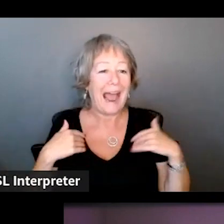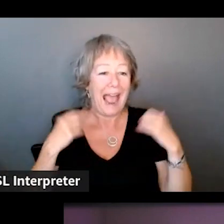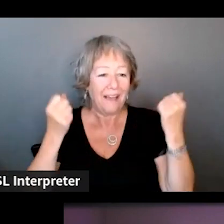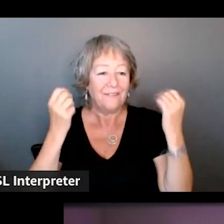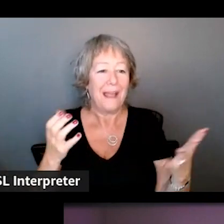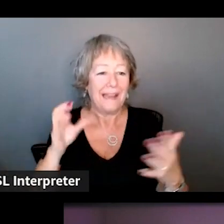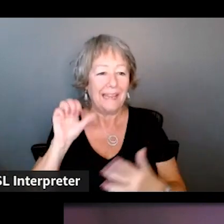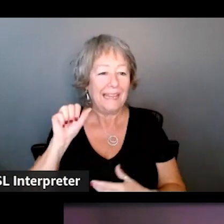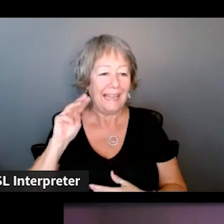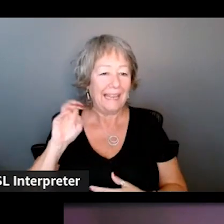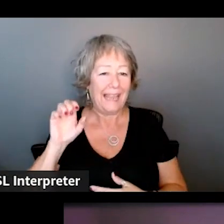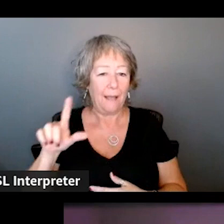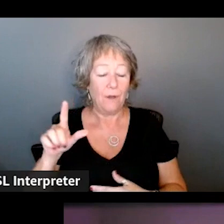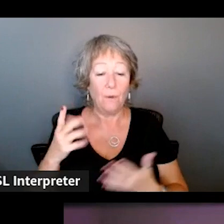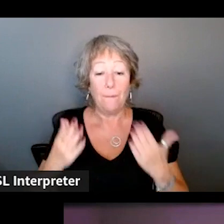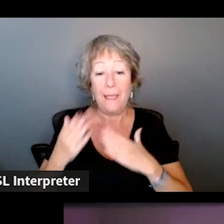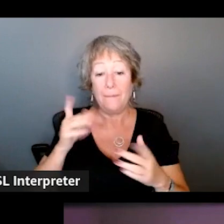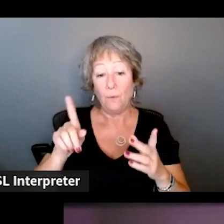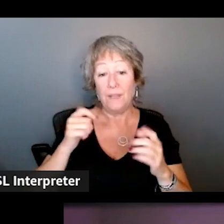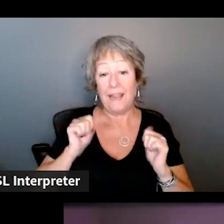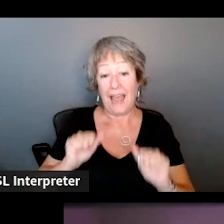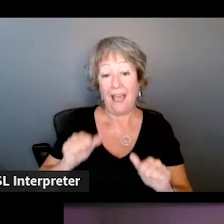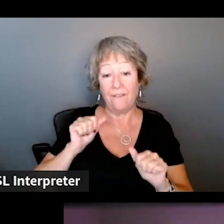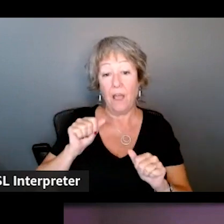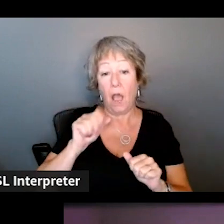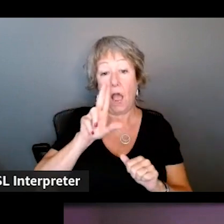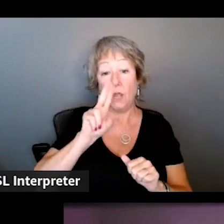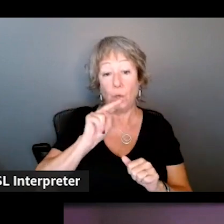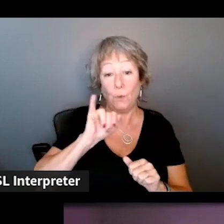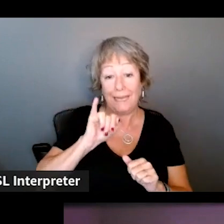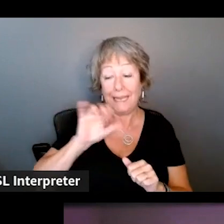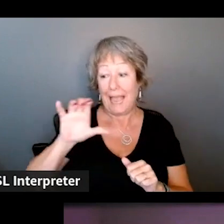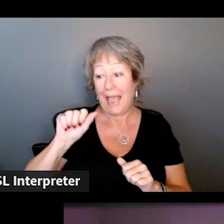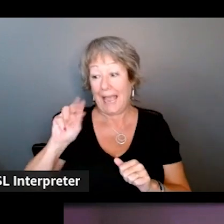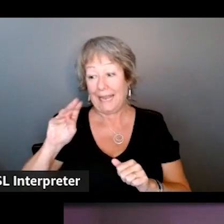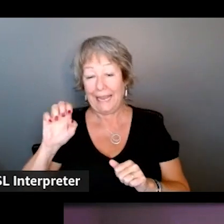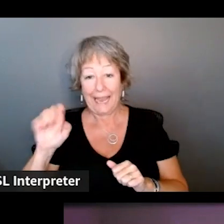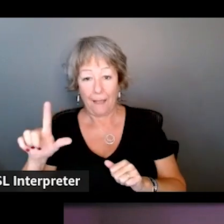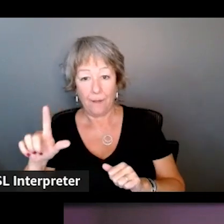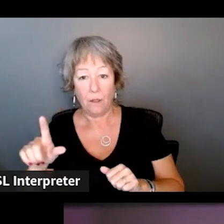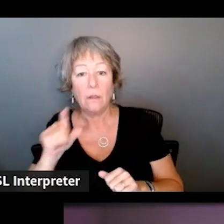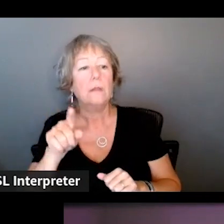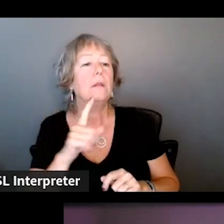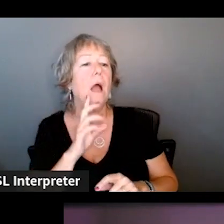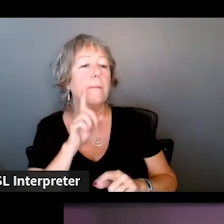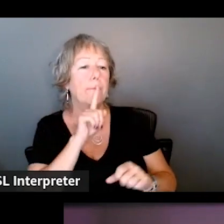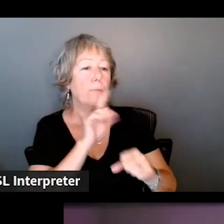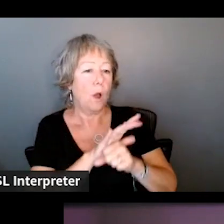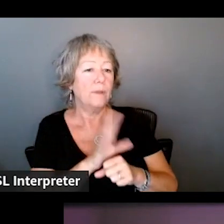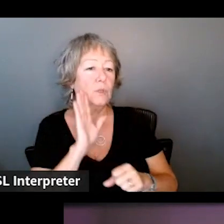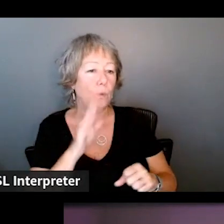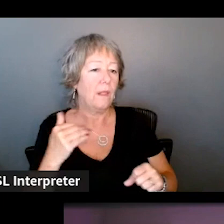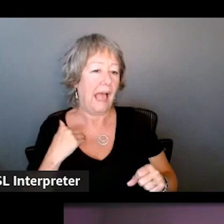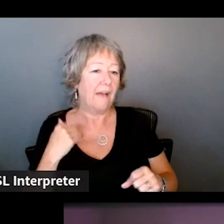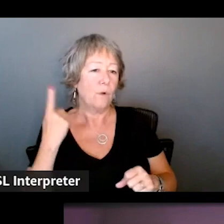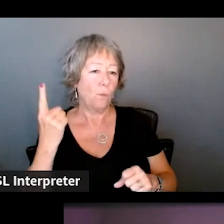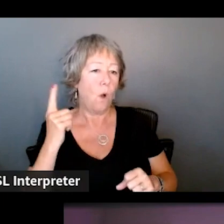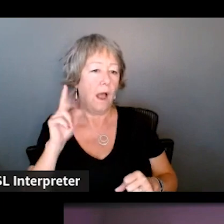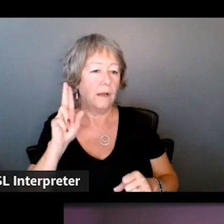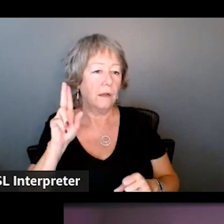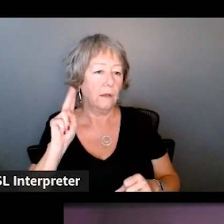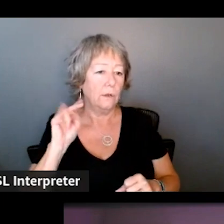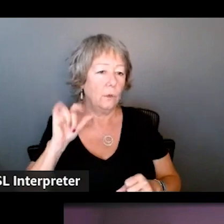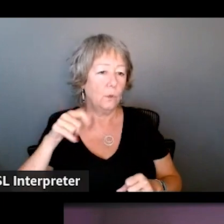camels. A unicamel. A unicamel. There will be a unicorn on screen. The data type